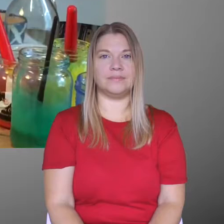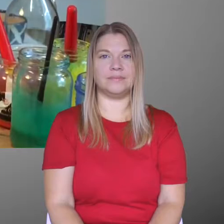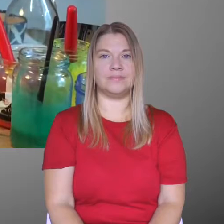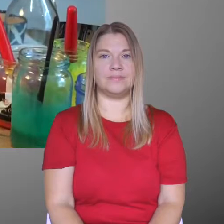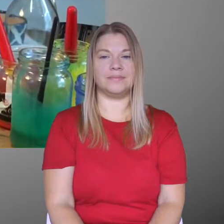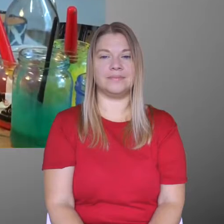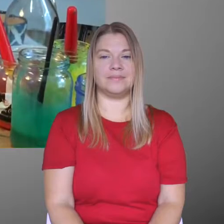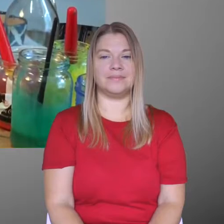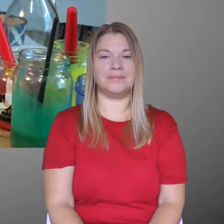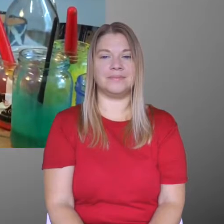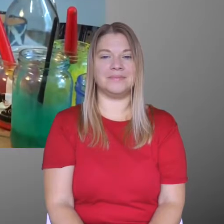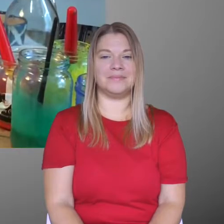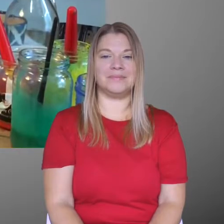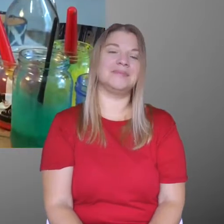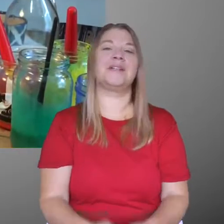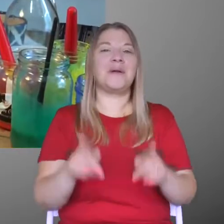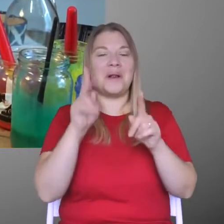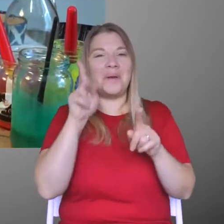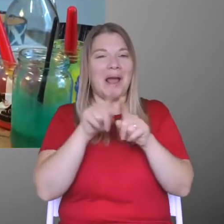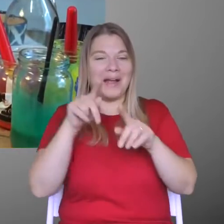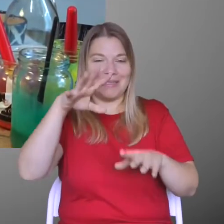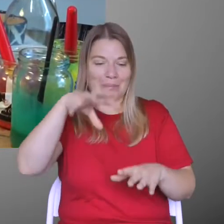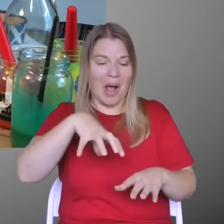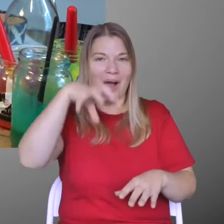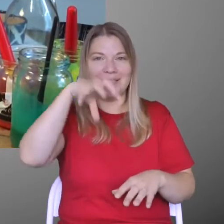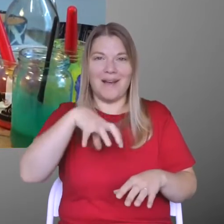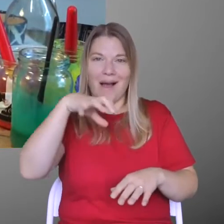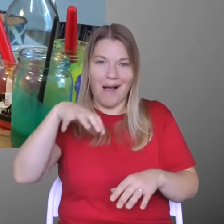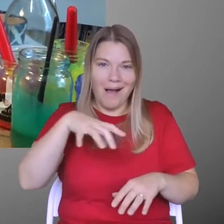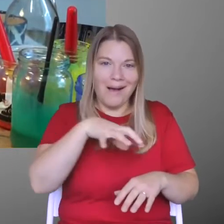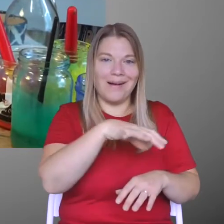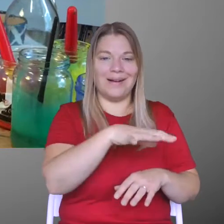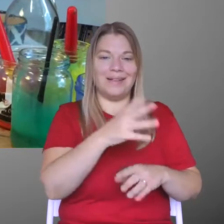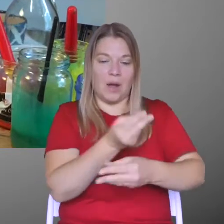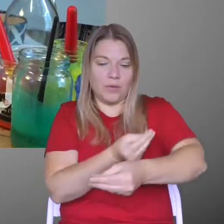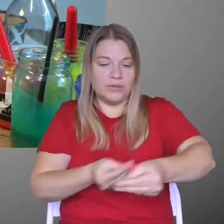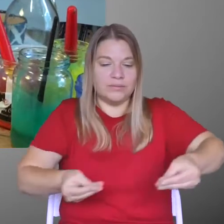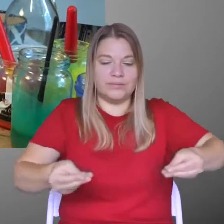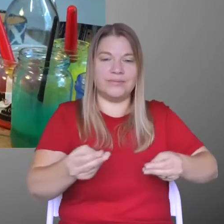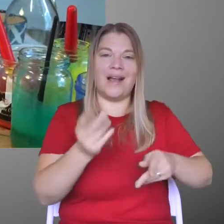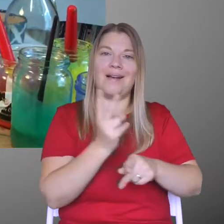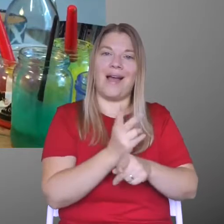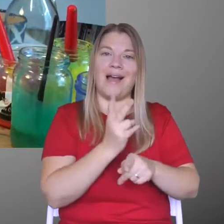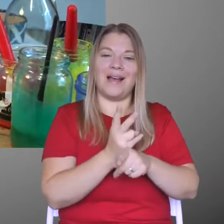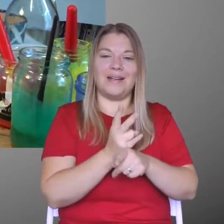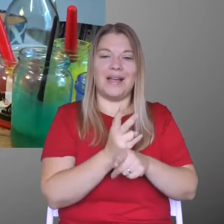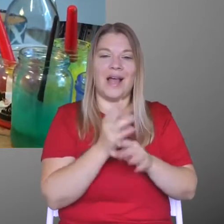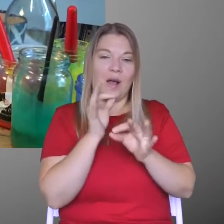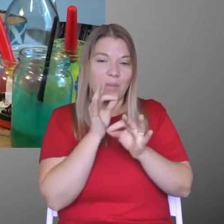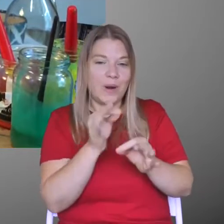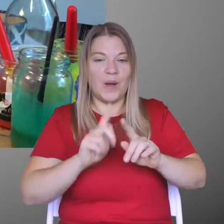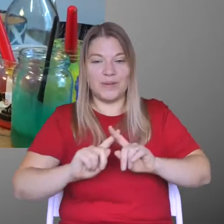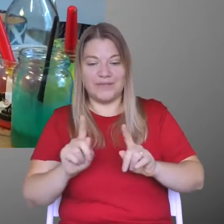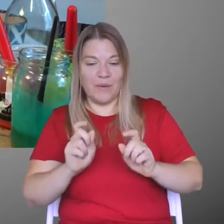Oh, all sorts of spidery marks happening here. Going to rotate my paper again and blow it in another direction.